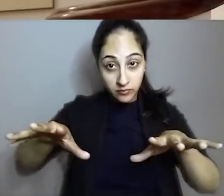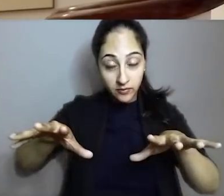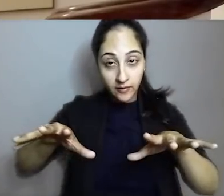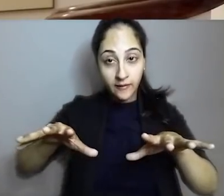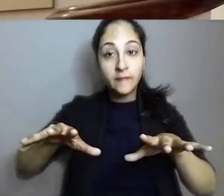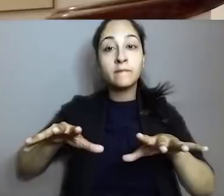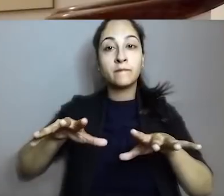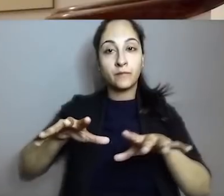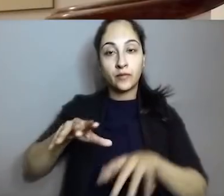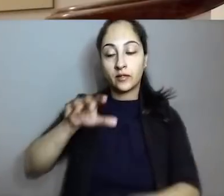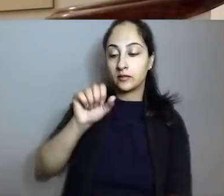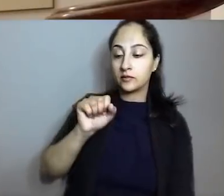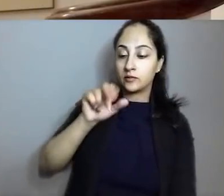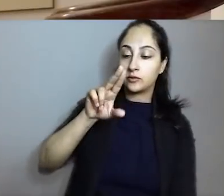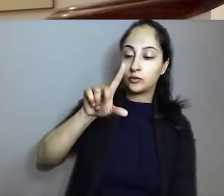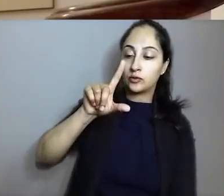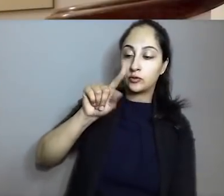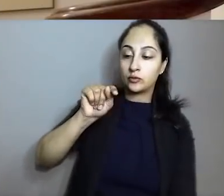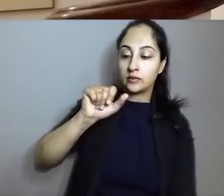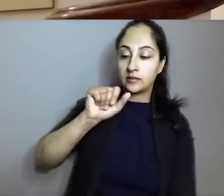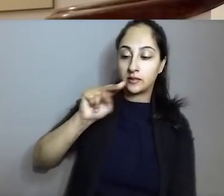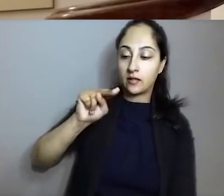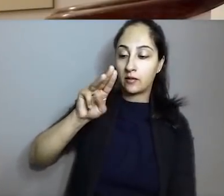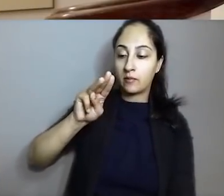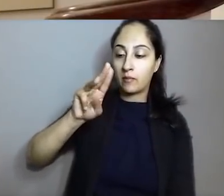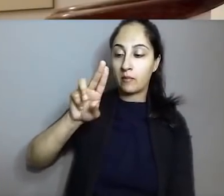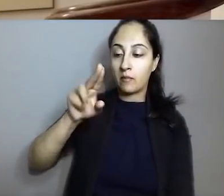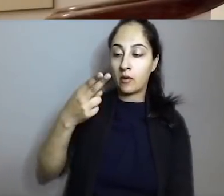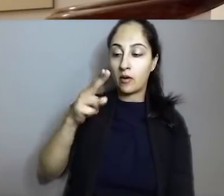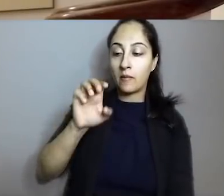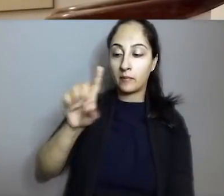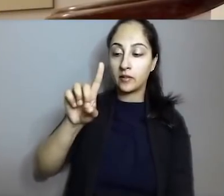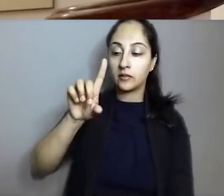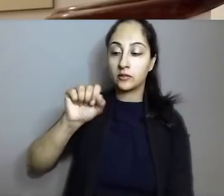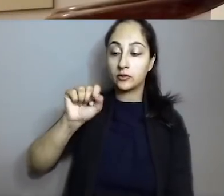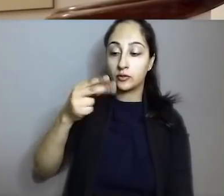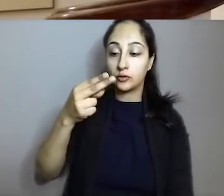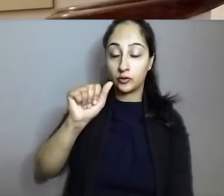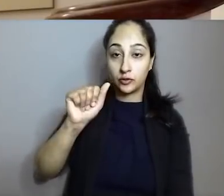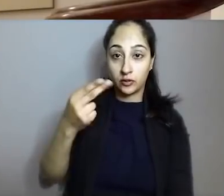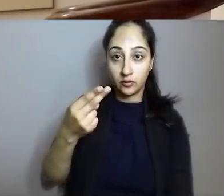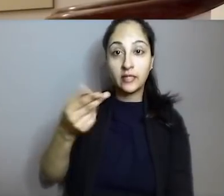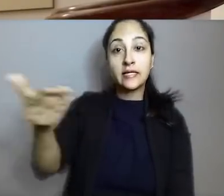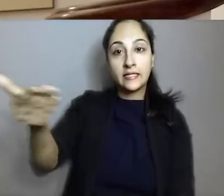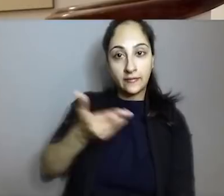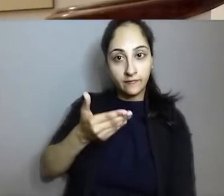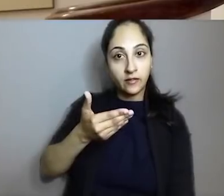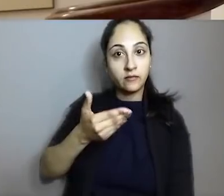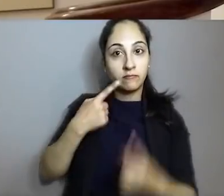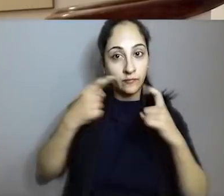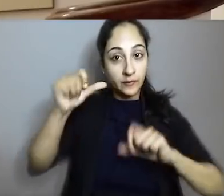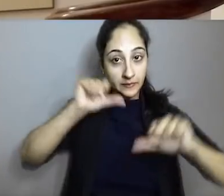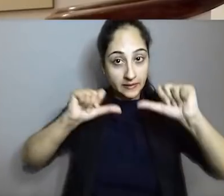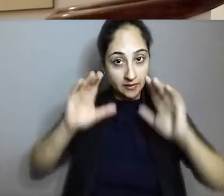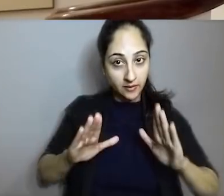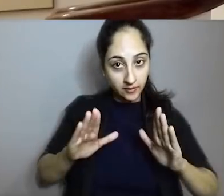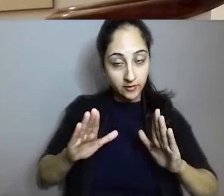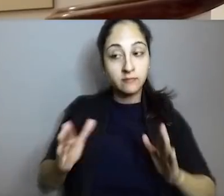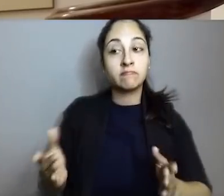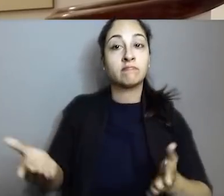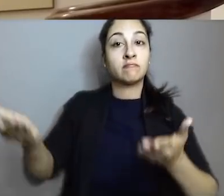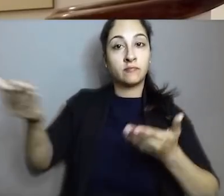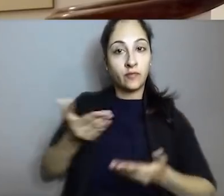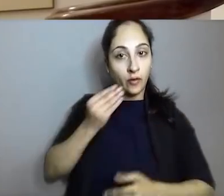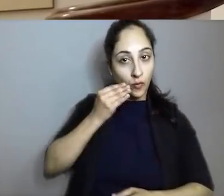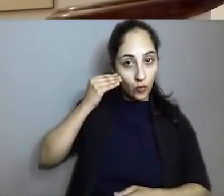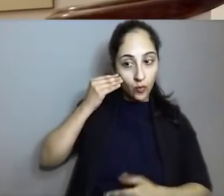prominent scientist to conduct vaccine research at one of his residences, where the Imam of the time set up